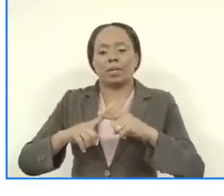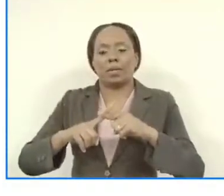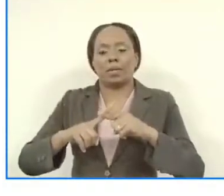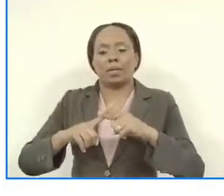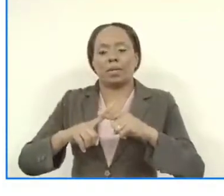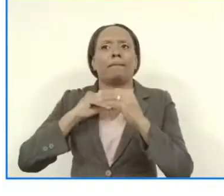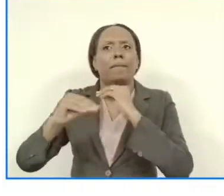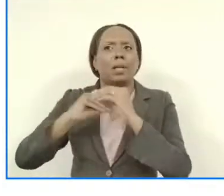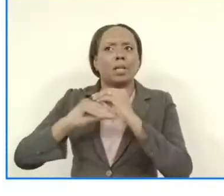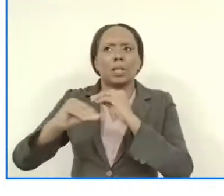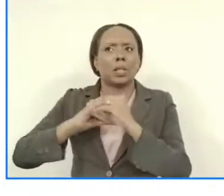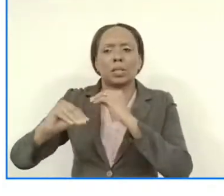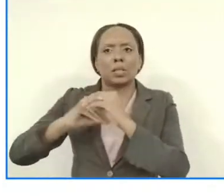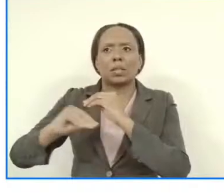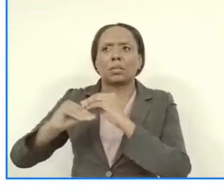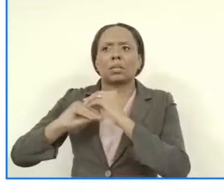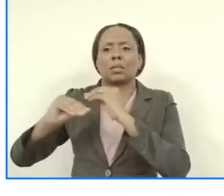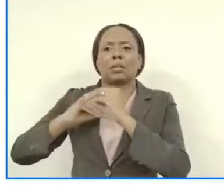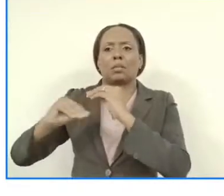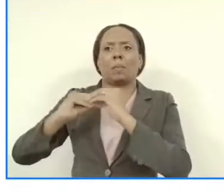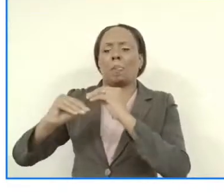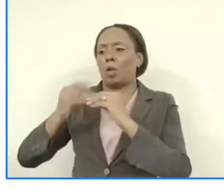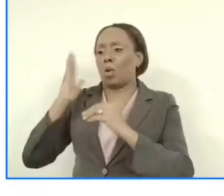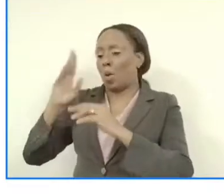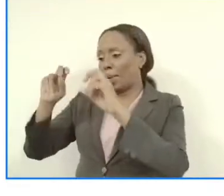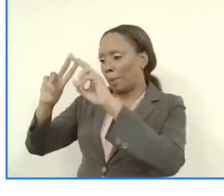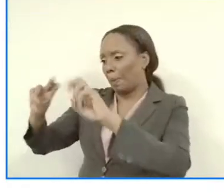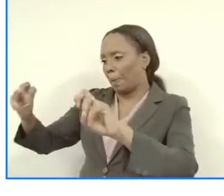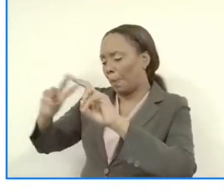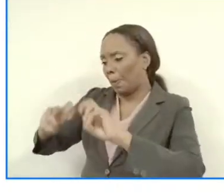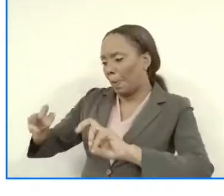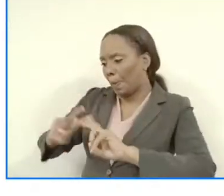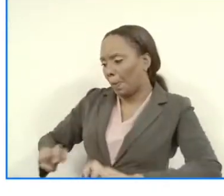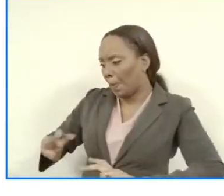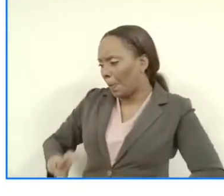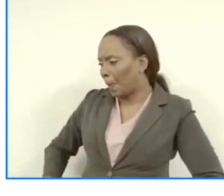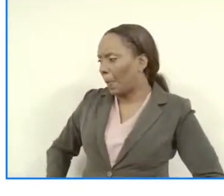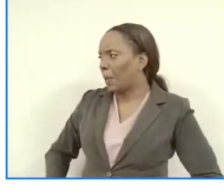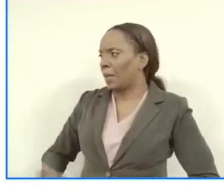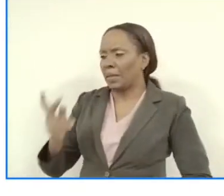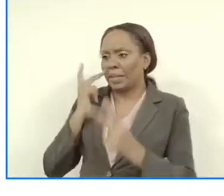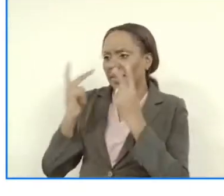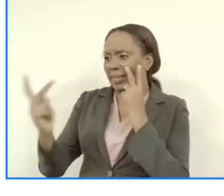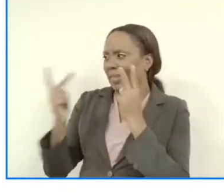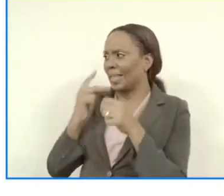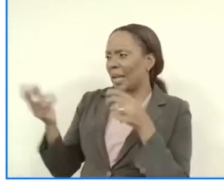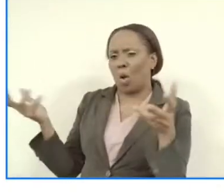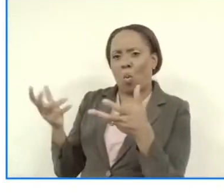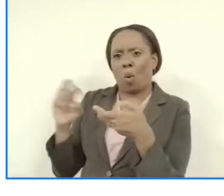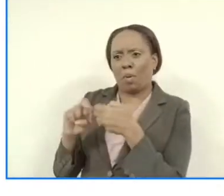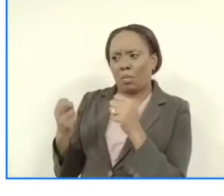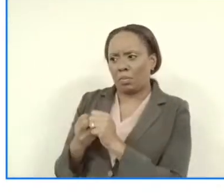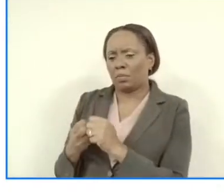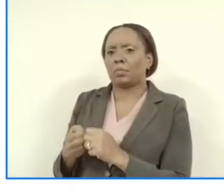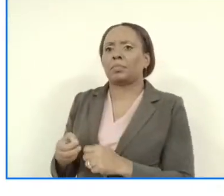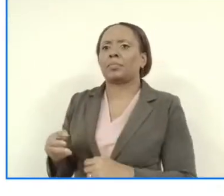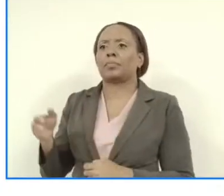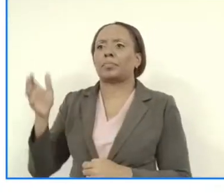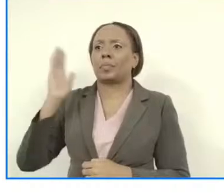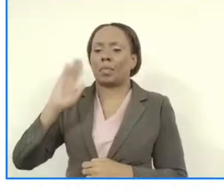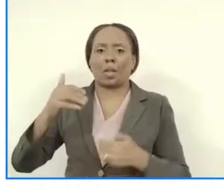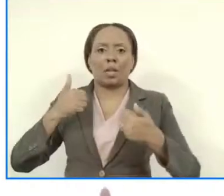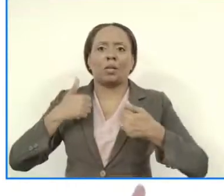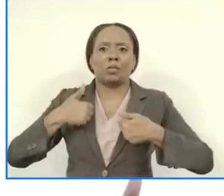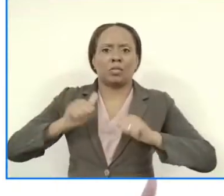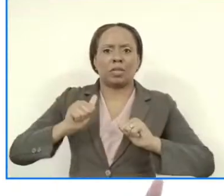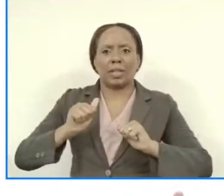will what we call inspect the line or run the line to see what we find along the main routes. And we will try to close up along the line in a